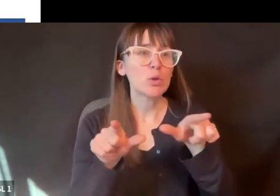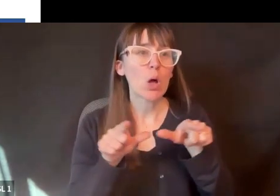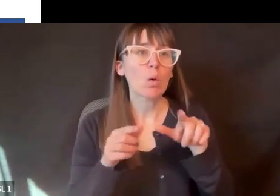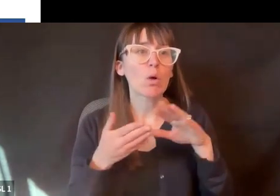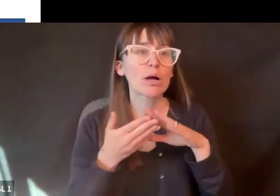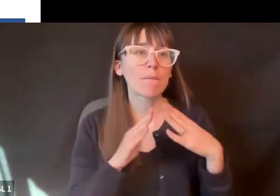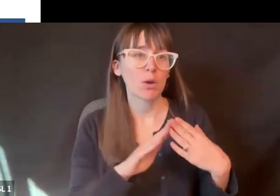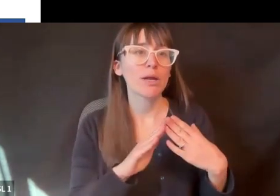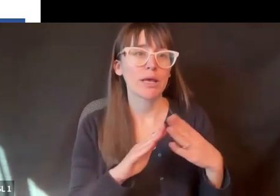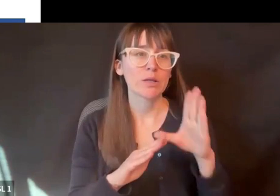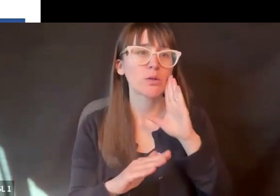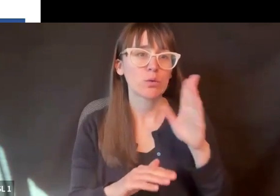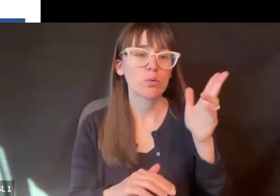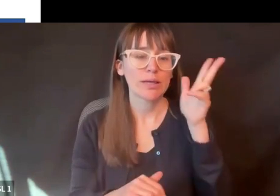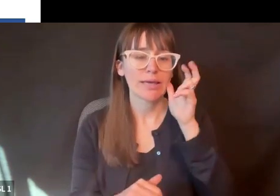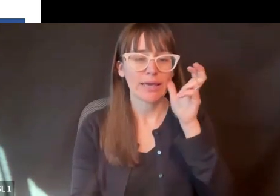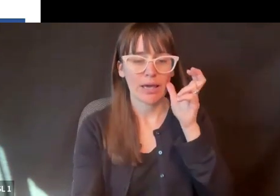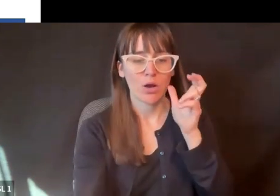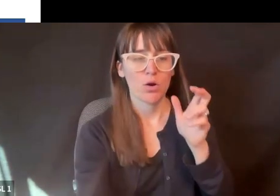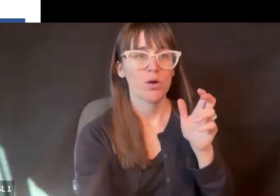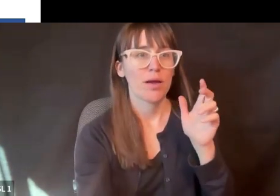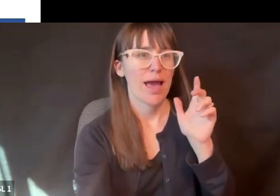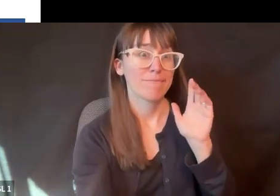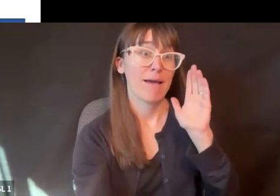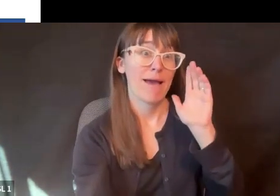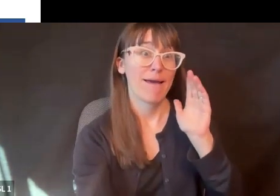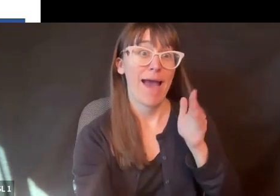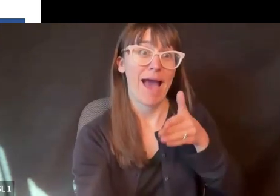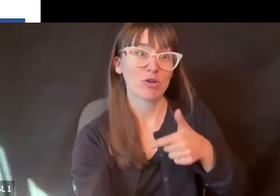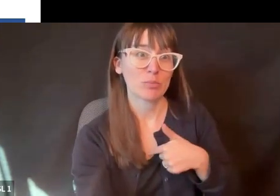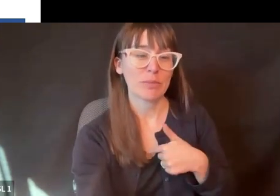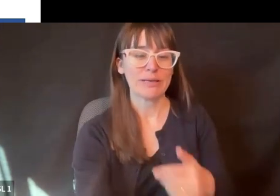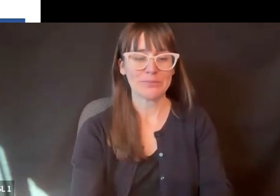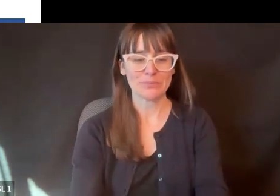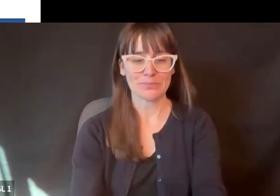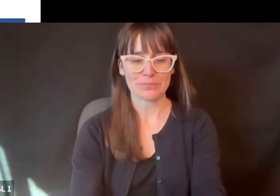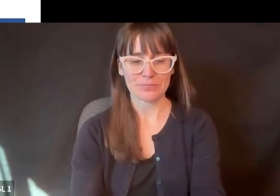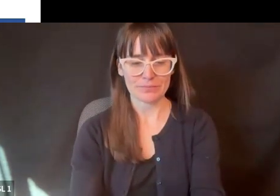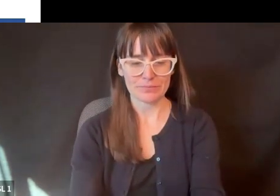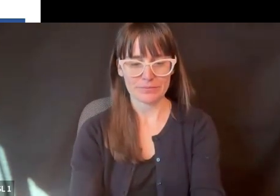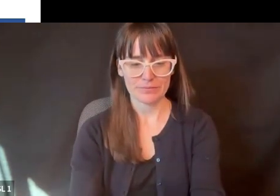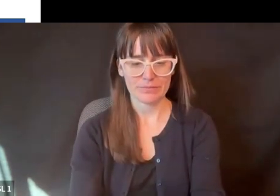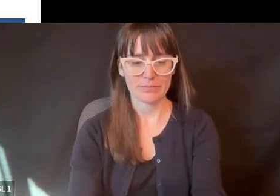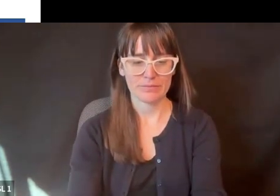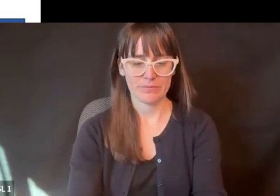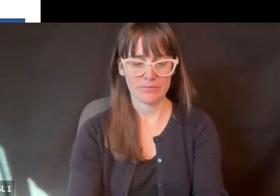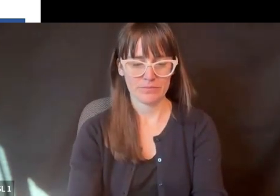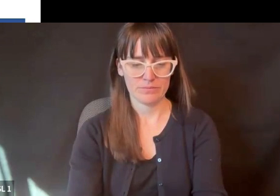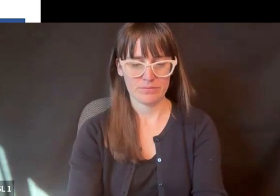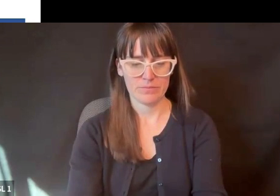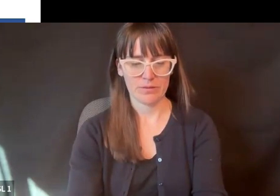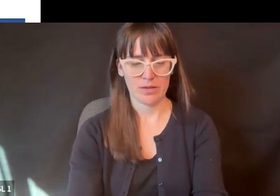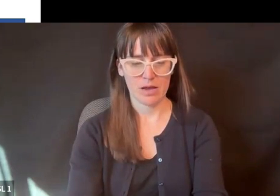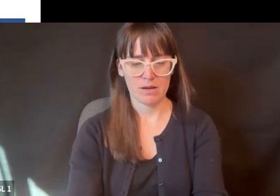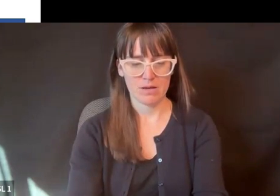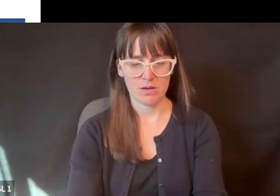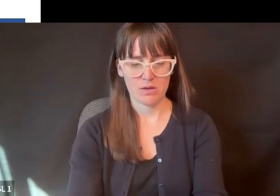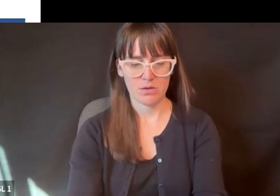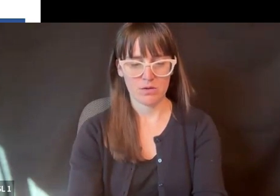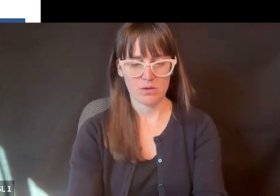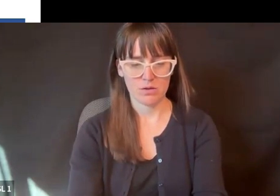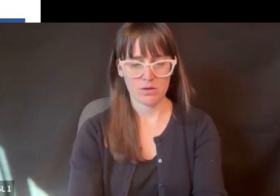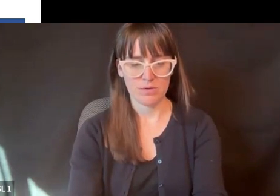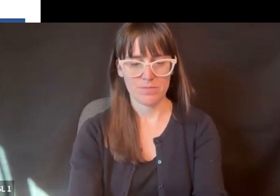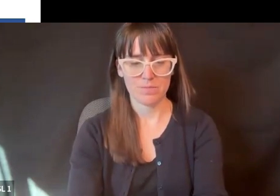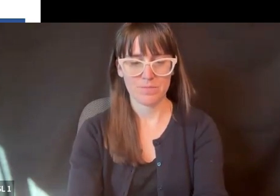local communities that you're going to hear from after my presentation. So we'll go to the next one. Now, with